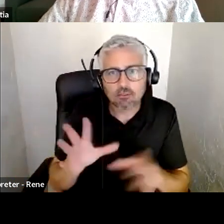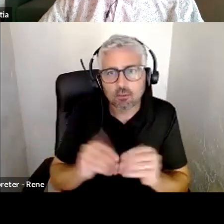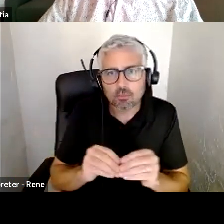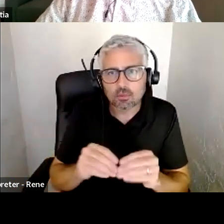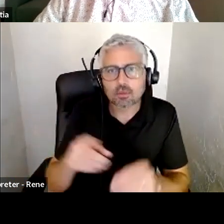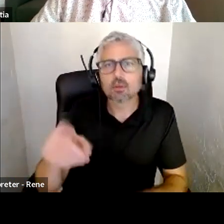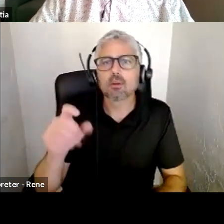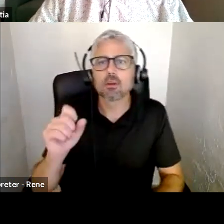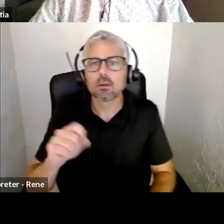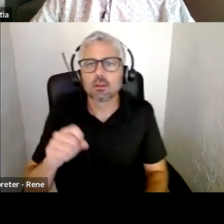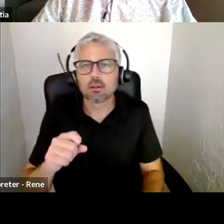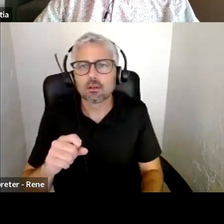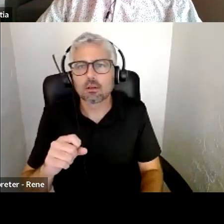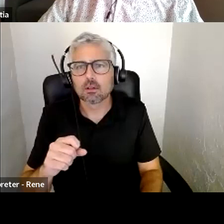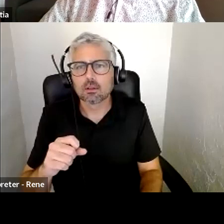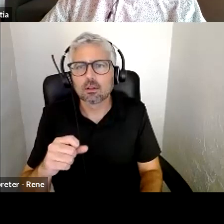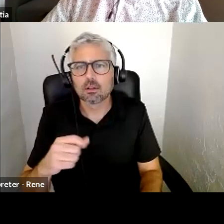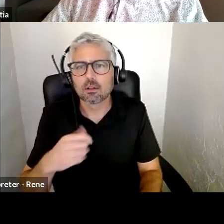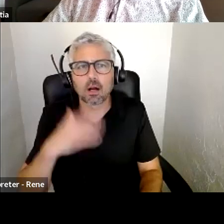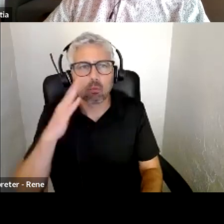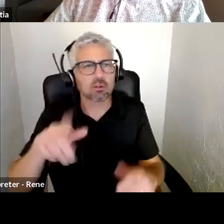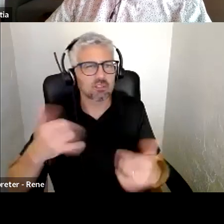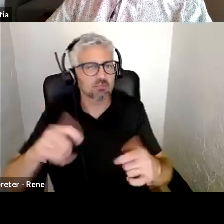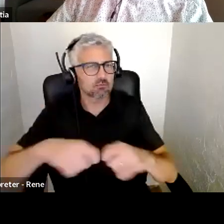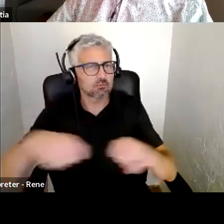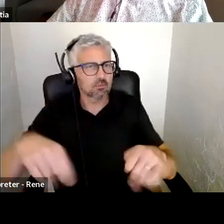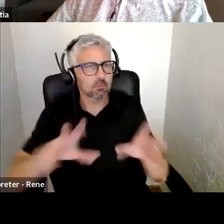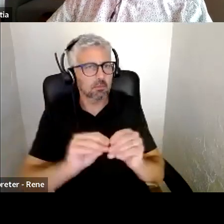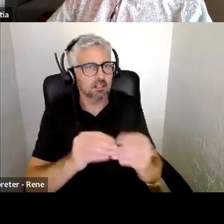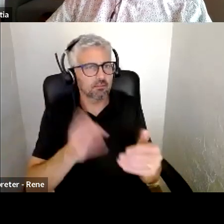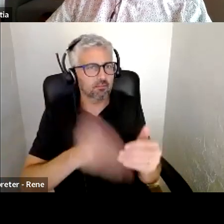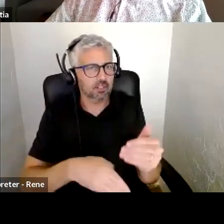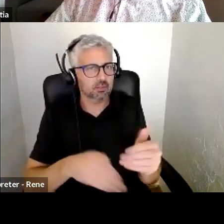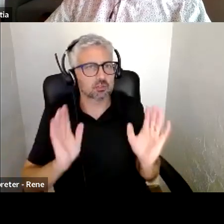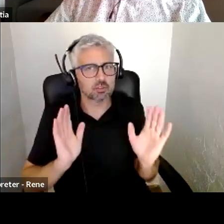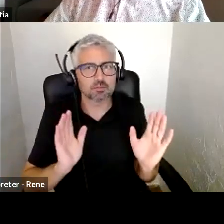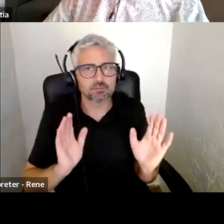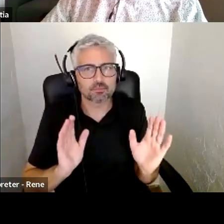Right. So with that, before that, I'm going to go ahead and adjourn this meeting. So we'll go ahead and stop the recording.